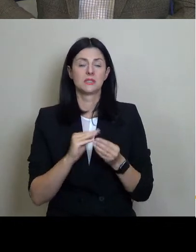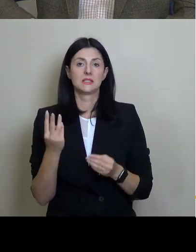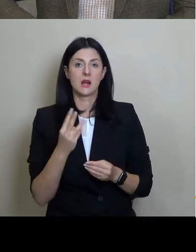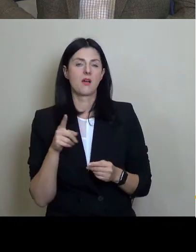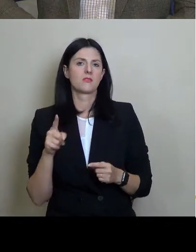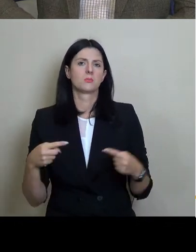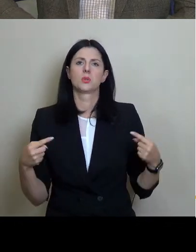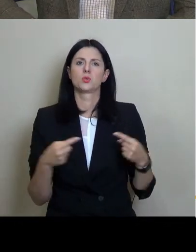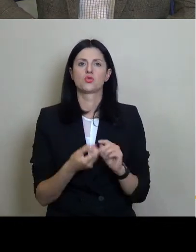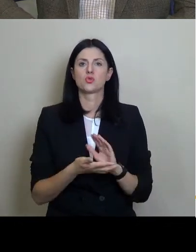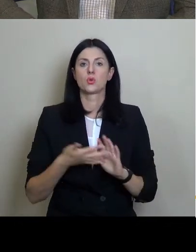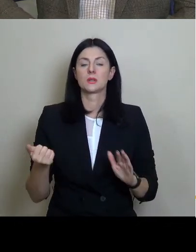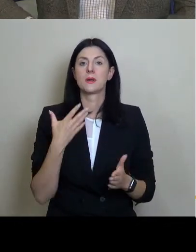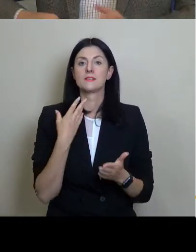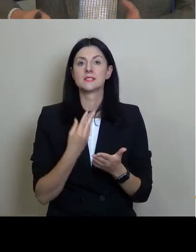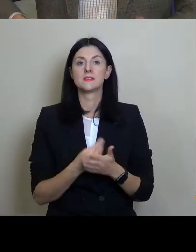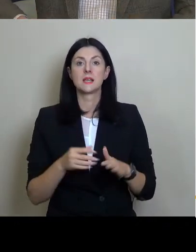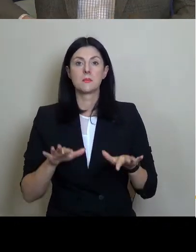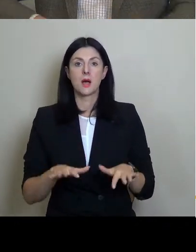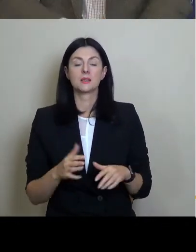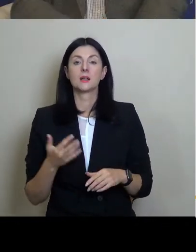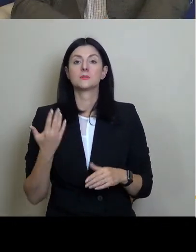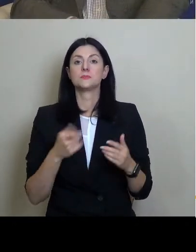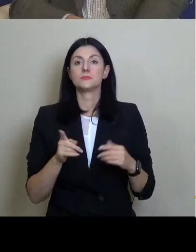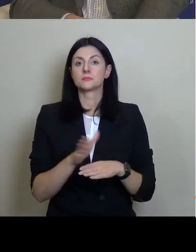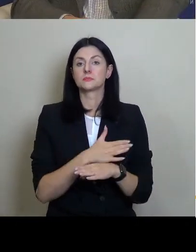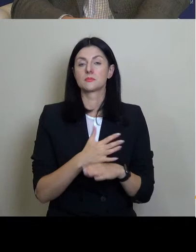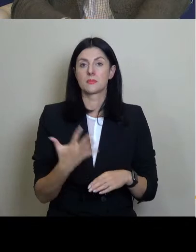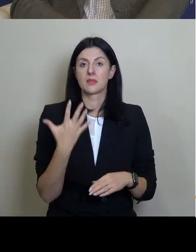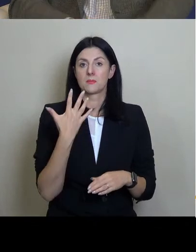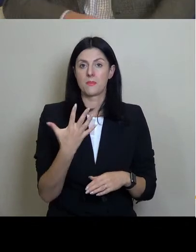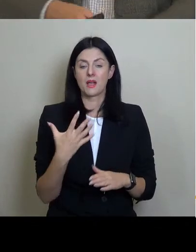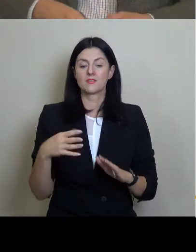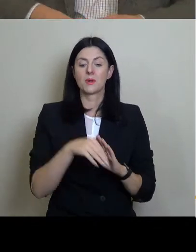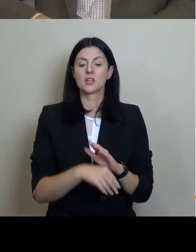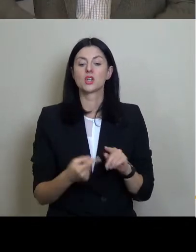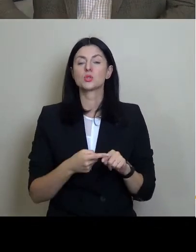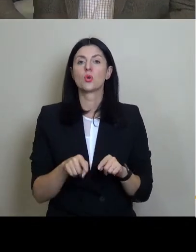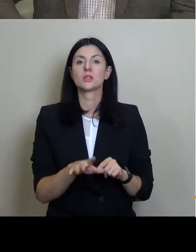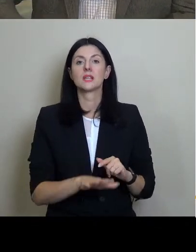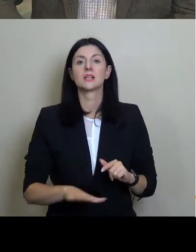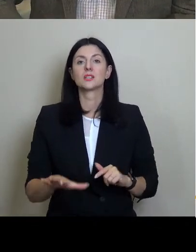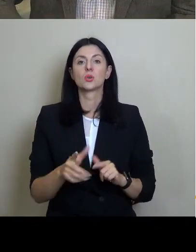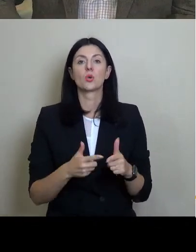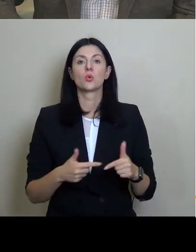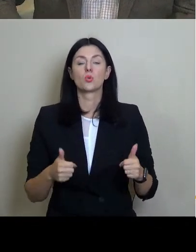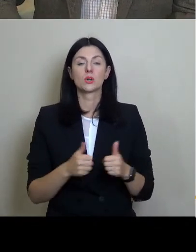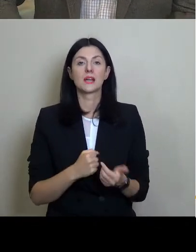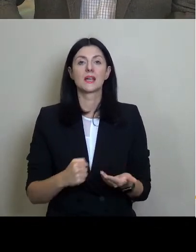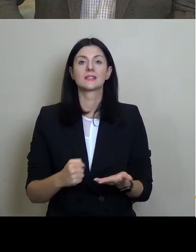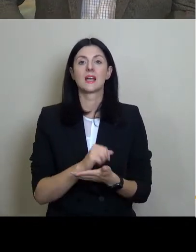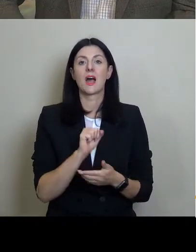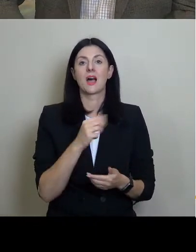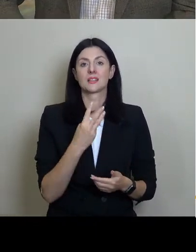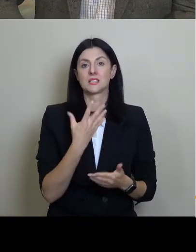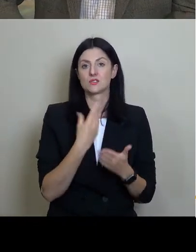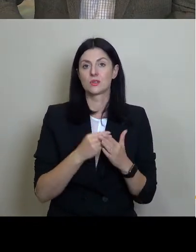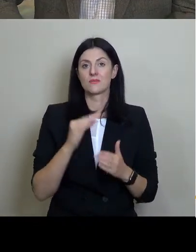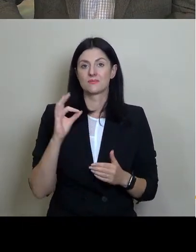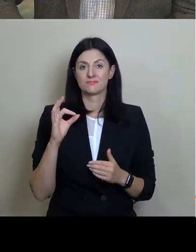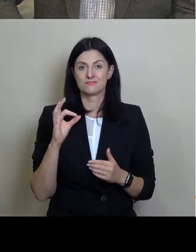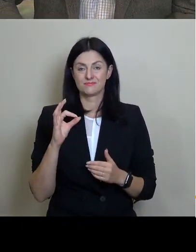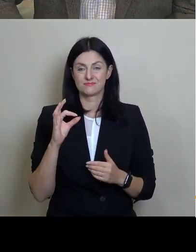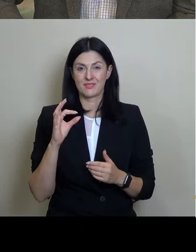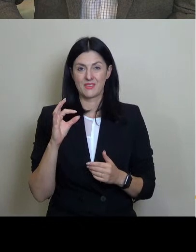then he would get his mandate. If 5 mandates will be distributed in this constituency, A3 candidate with